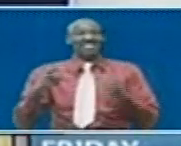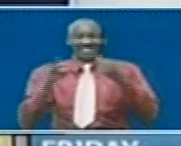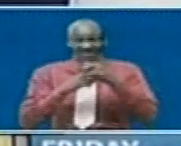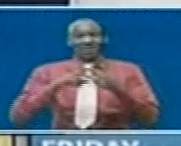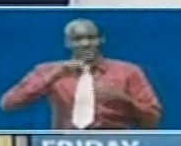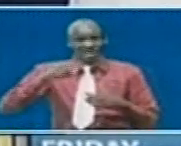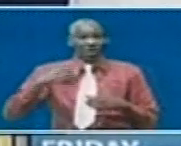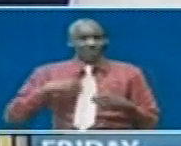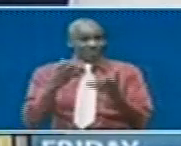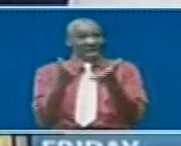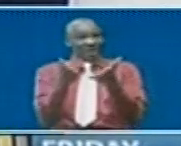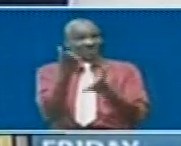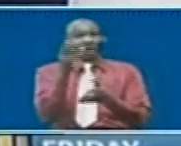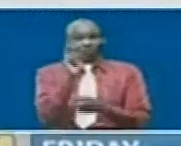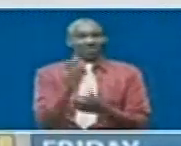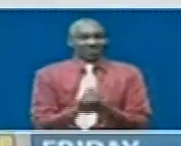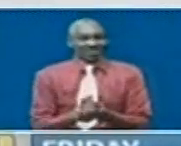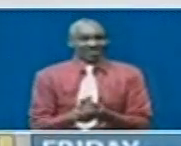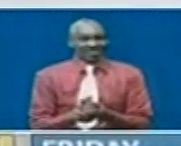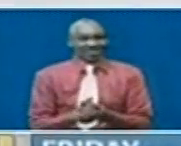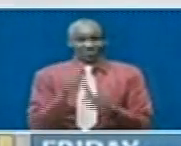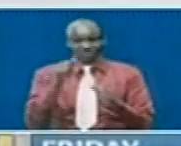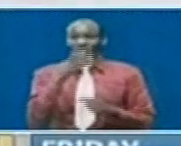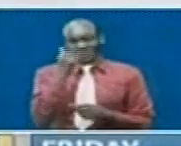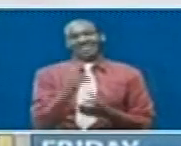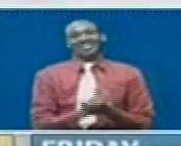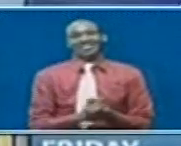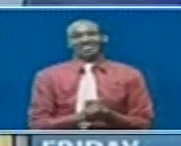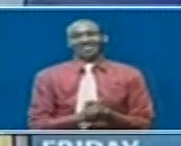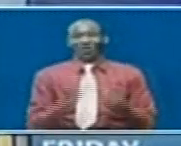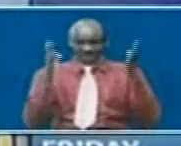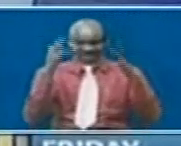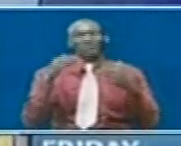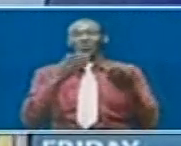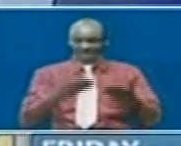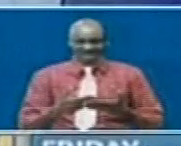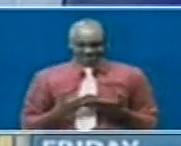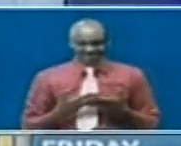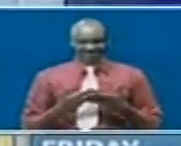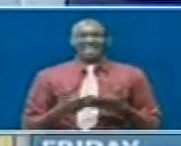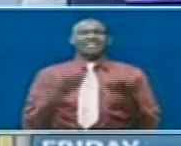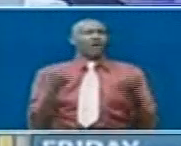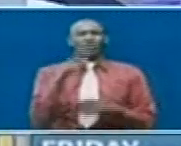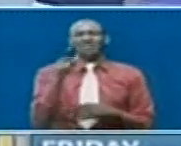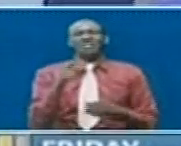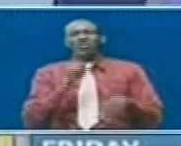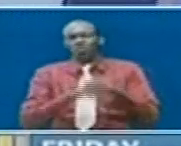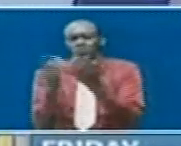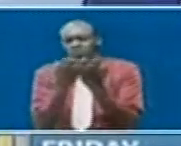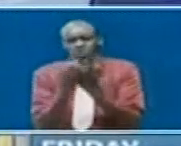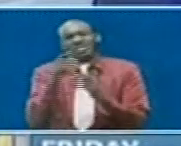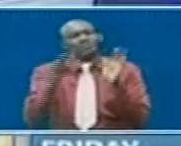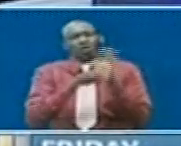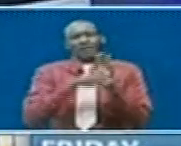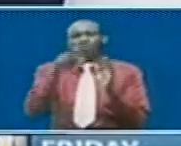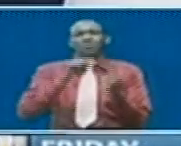people. Congratulations. Oh, that makes me feel so much better. You're welcome. So how has hosting Club Kiboko changed